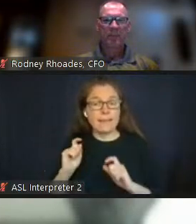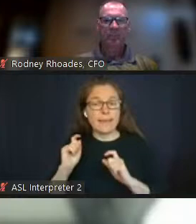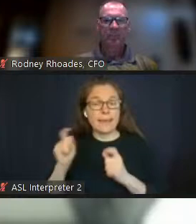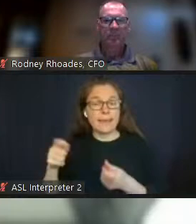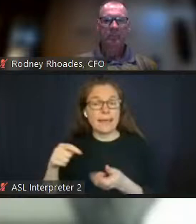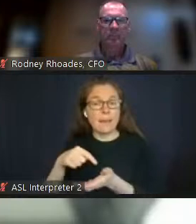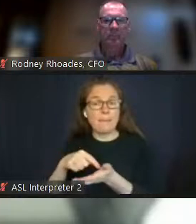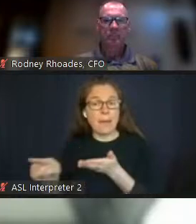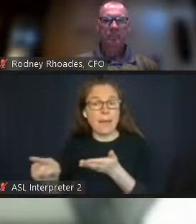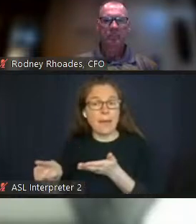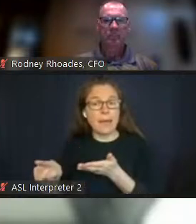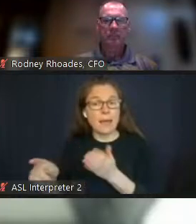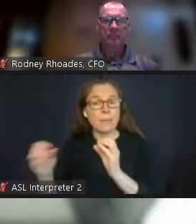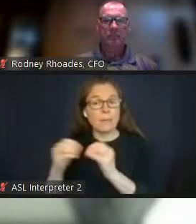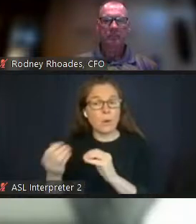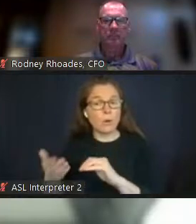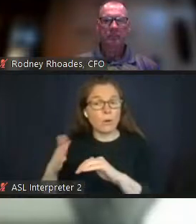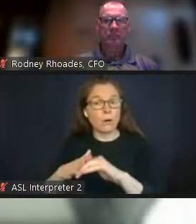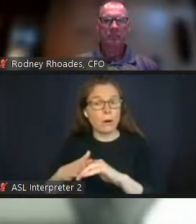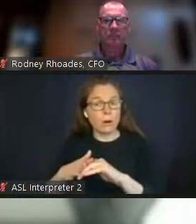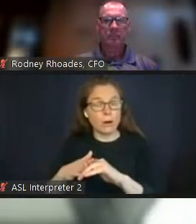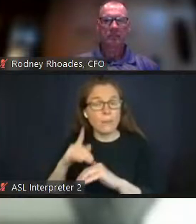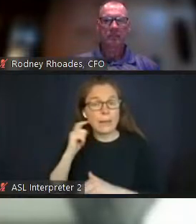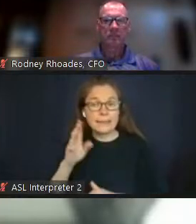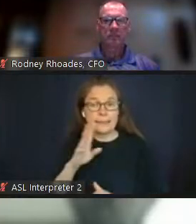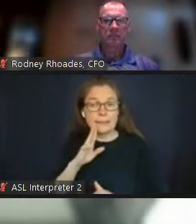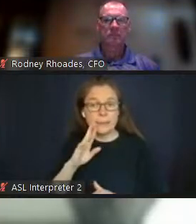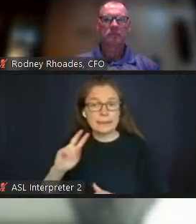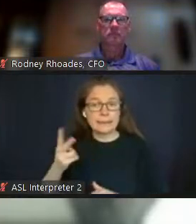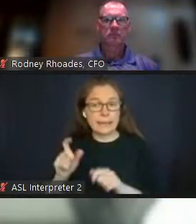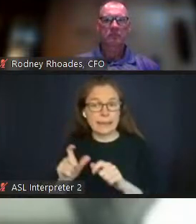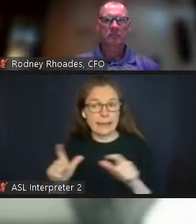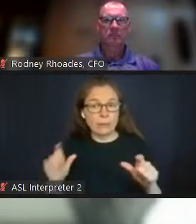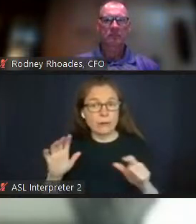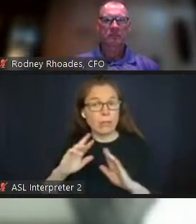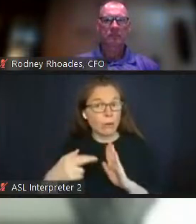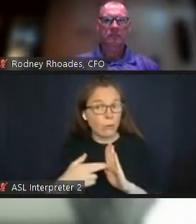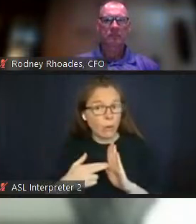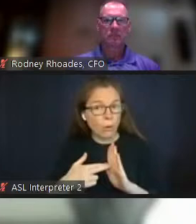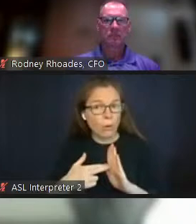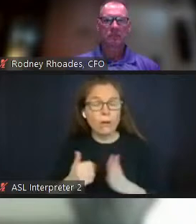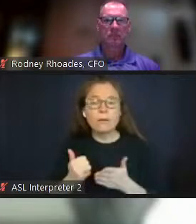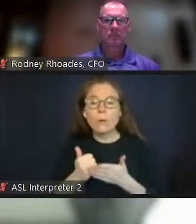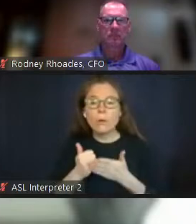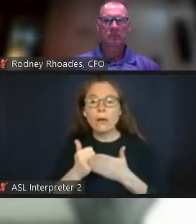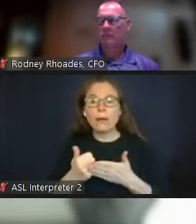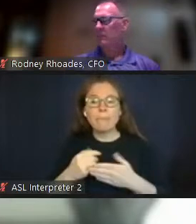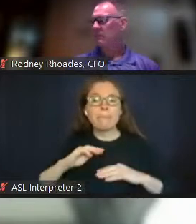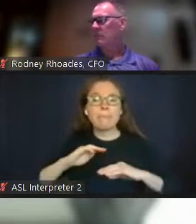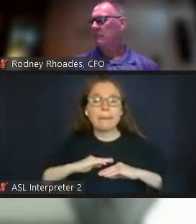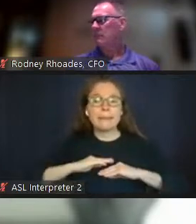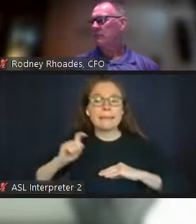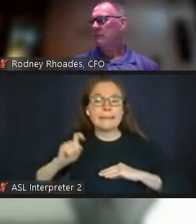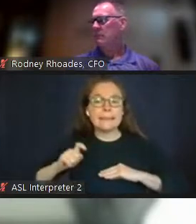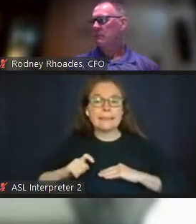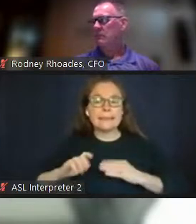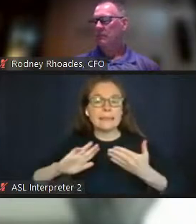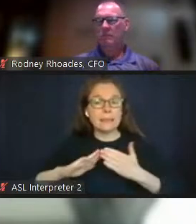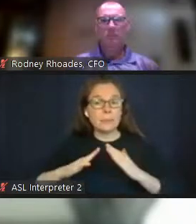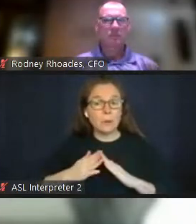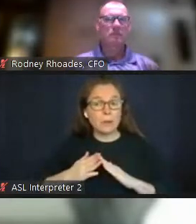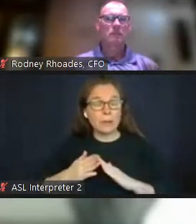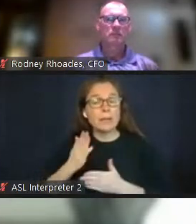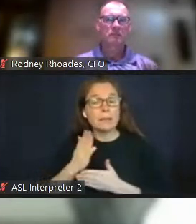differential. And their role is to help meet the needs of our community who has limited English